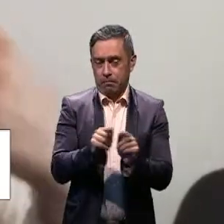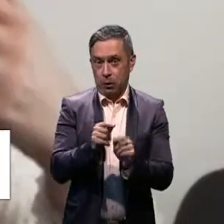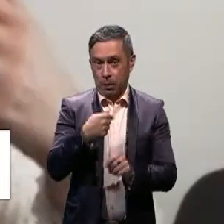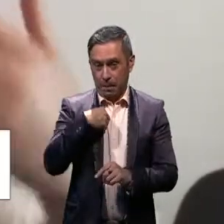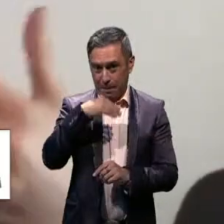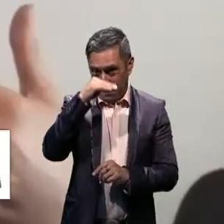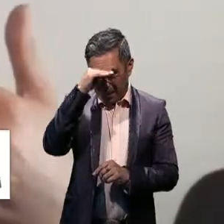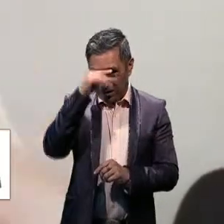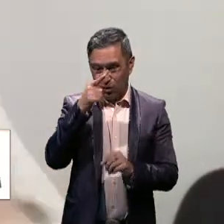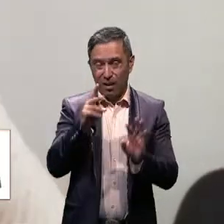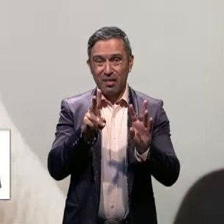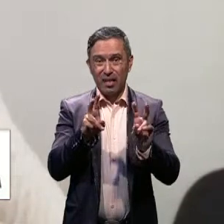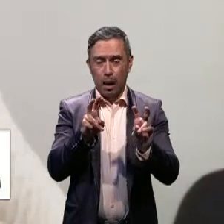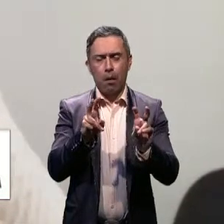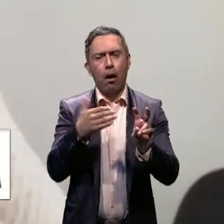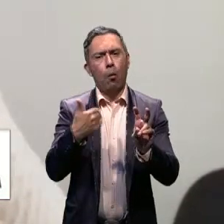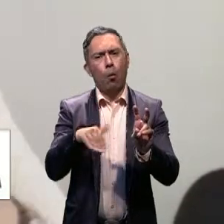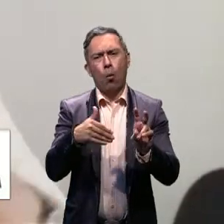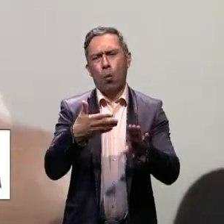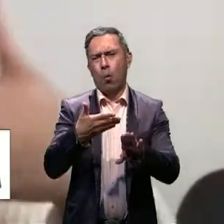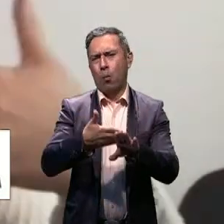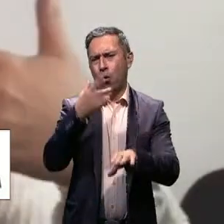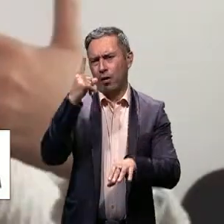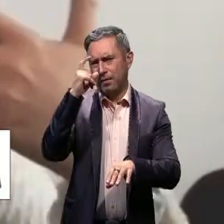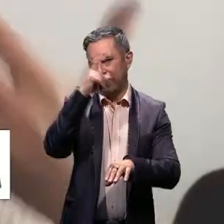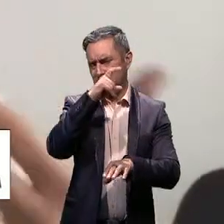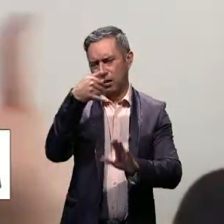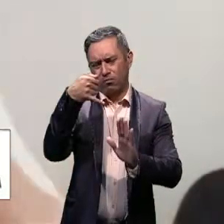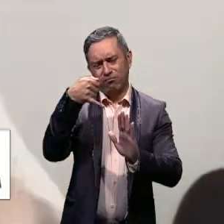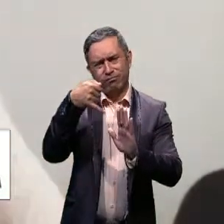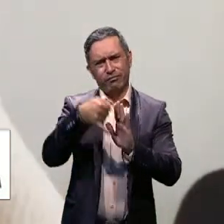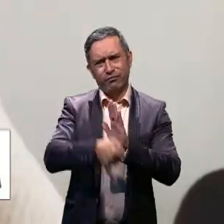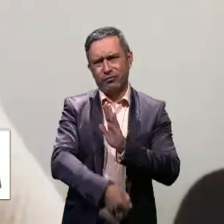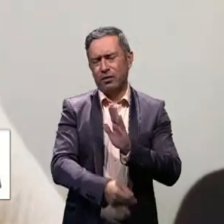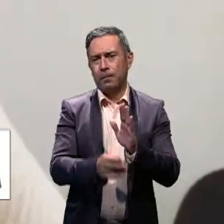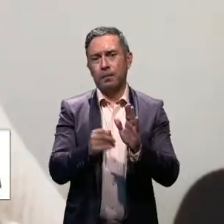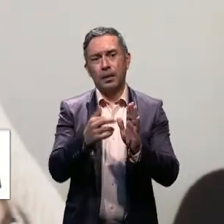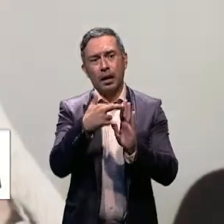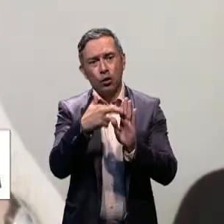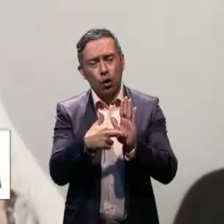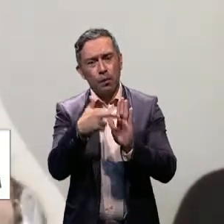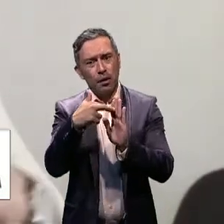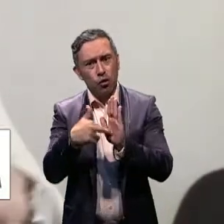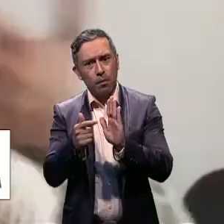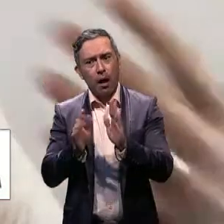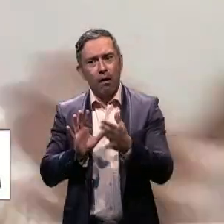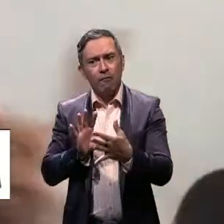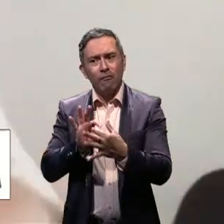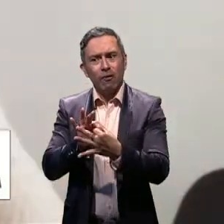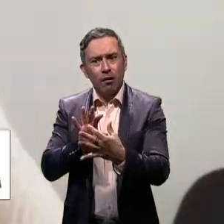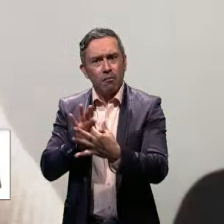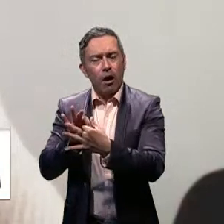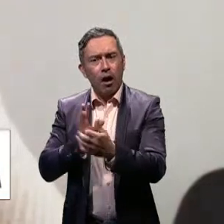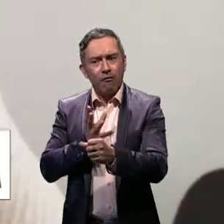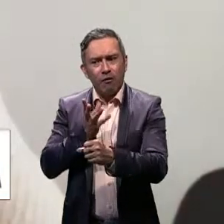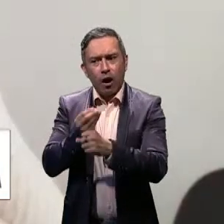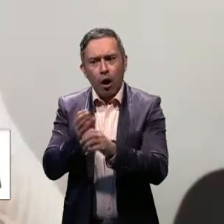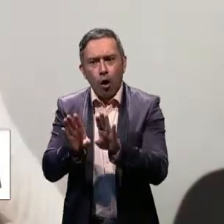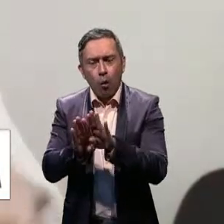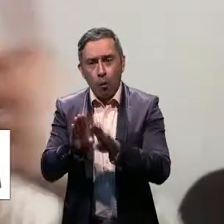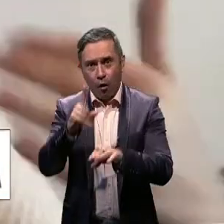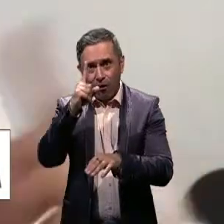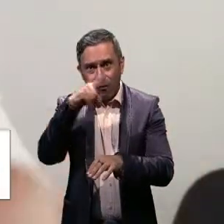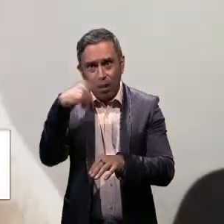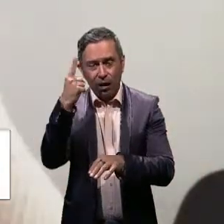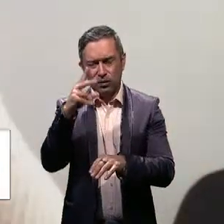comments. I would like, first of all, to annotate something because it seems to me that it's quite complex to study the application of the